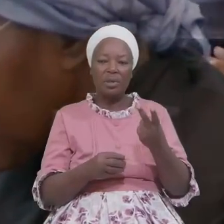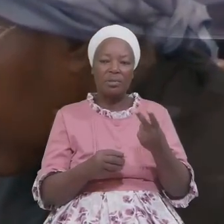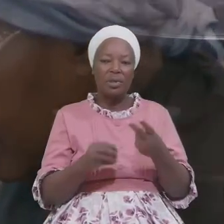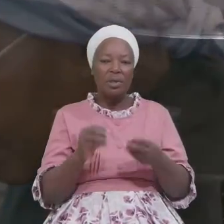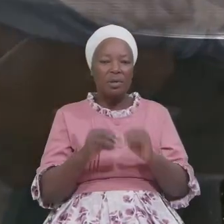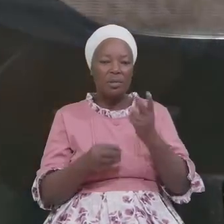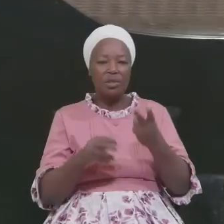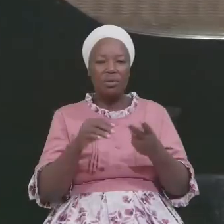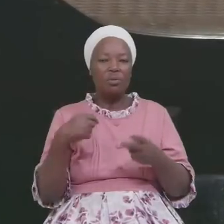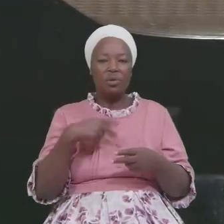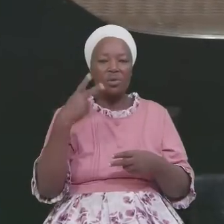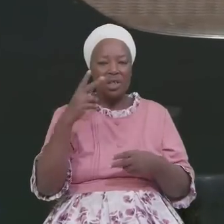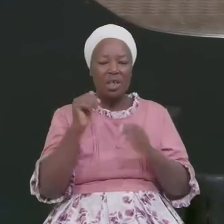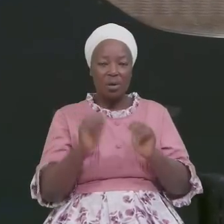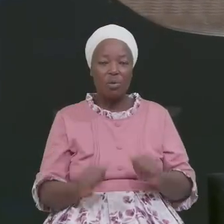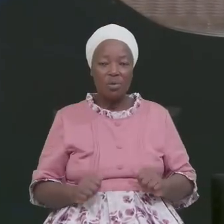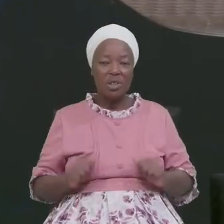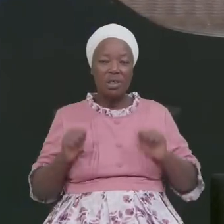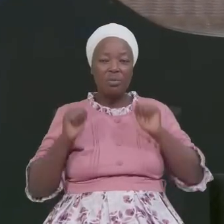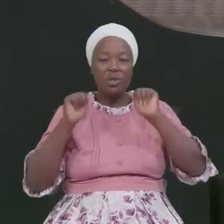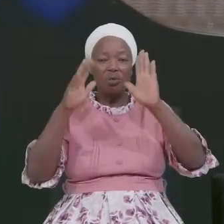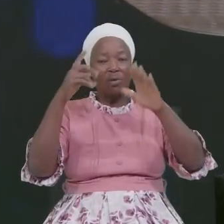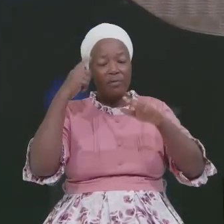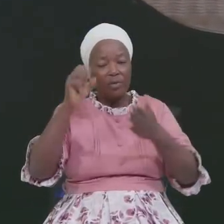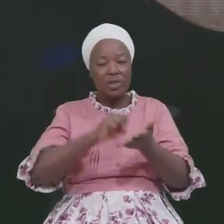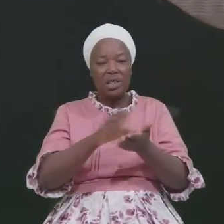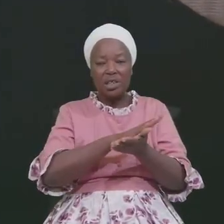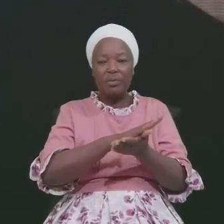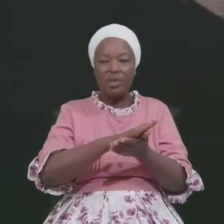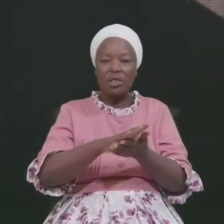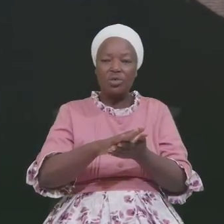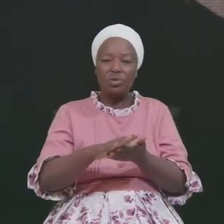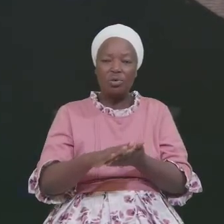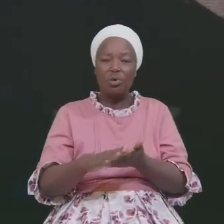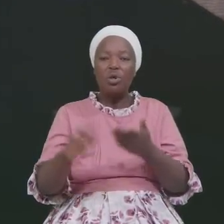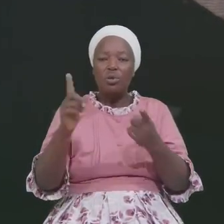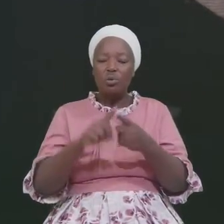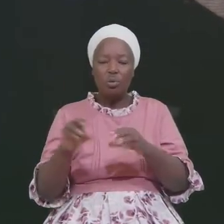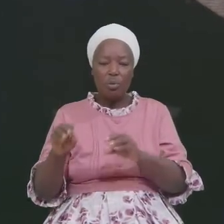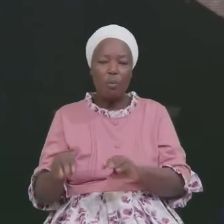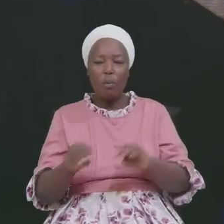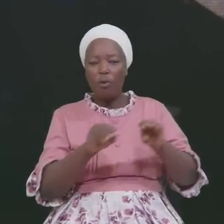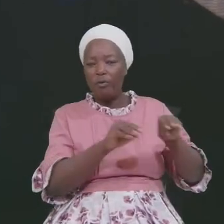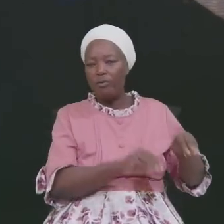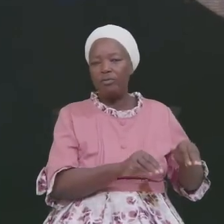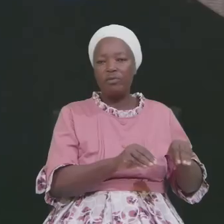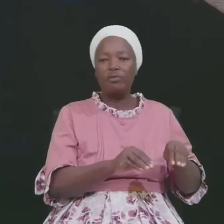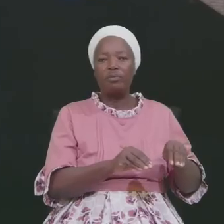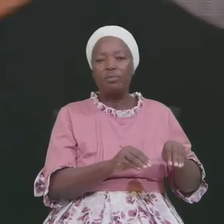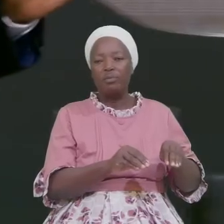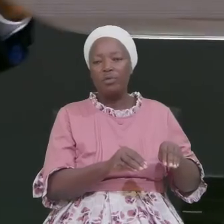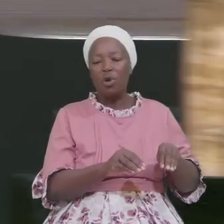the consecration for sanctification to move further.